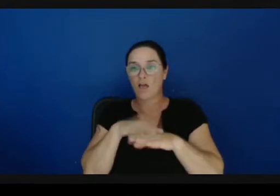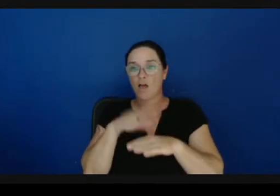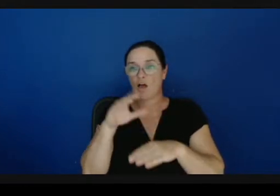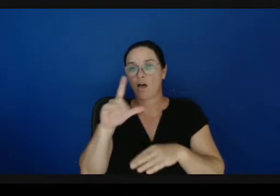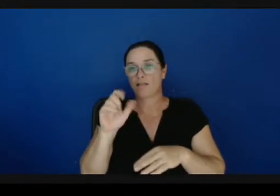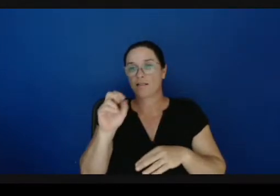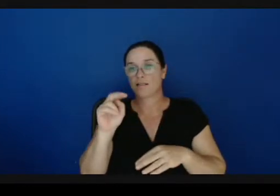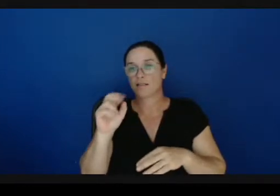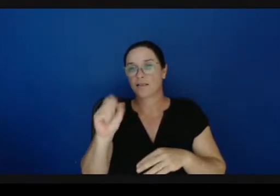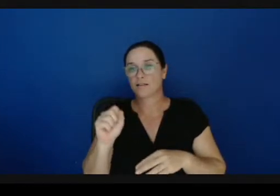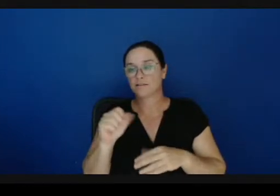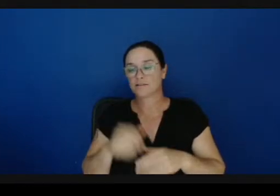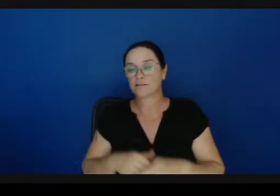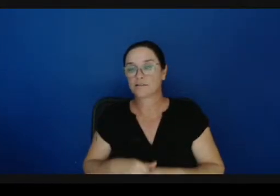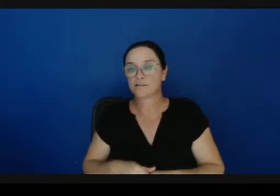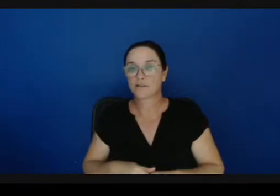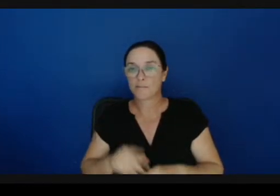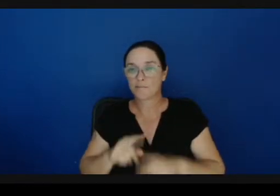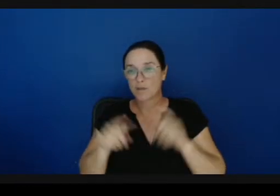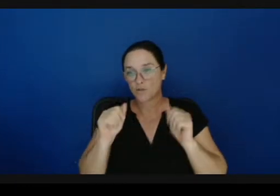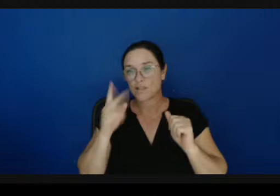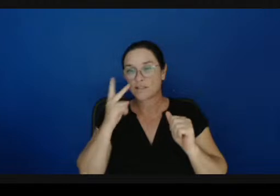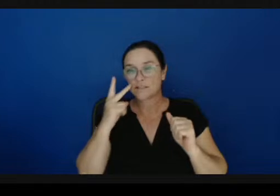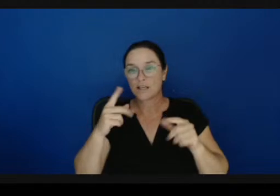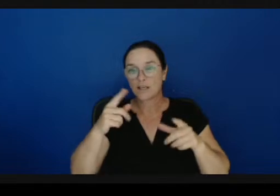But you can see that summit crater.